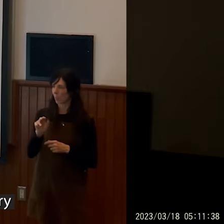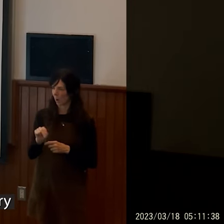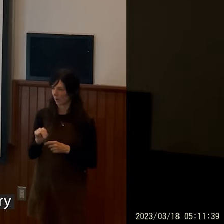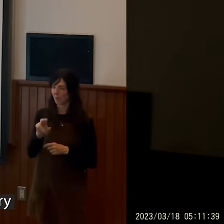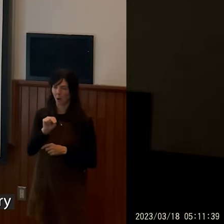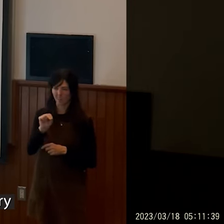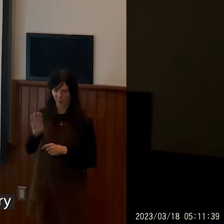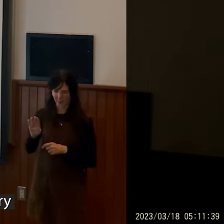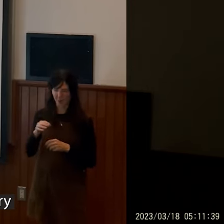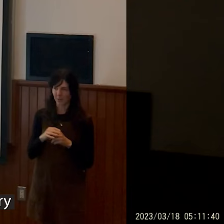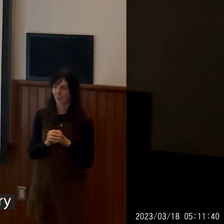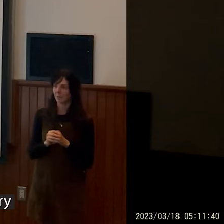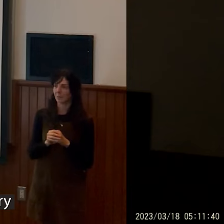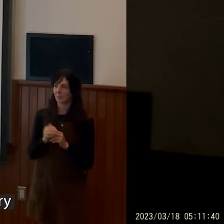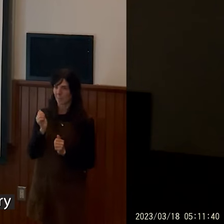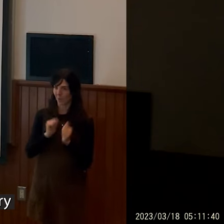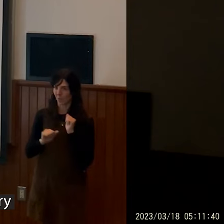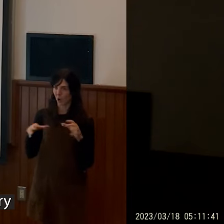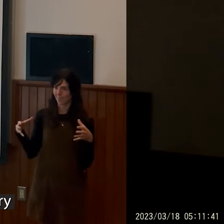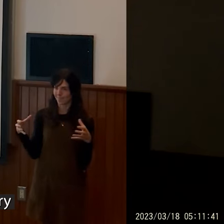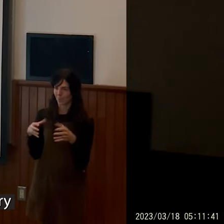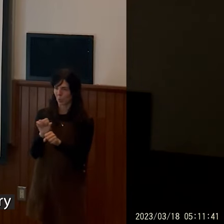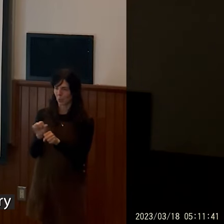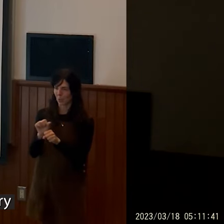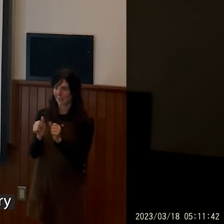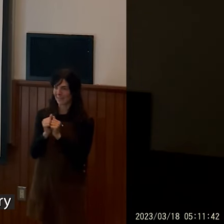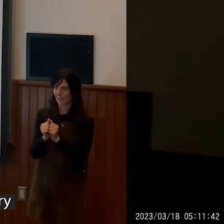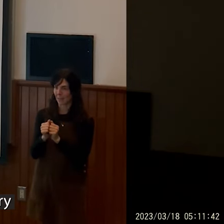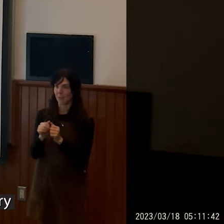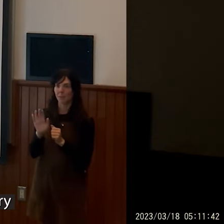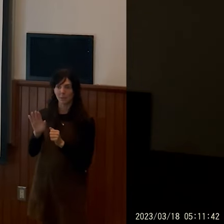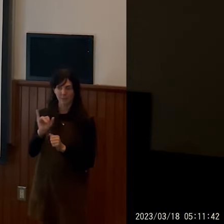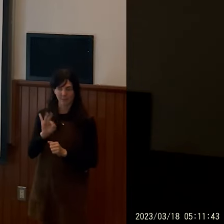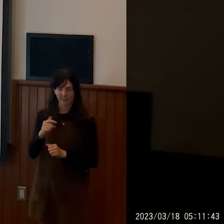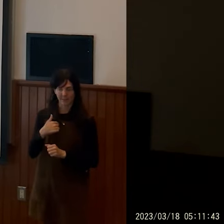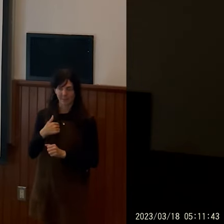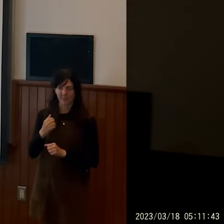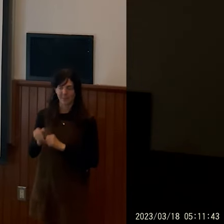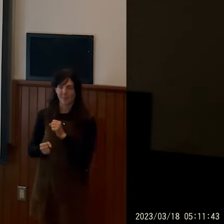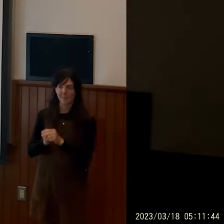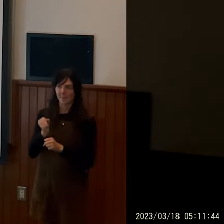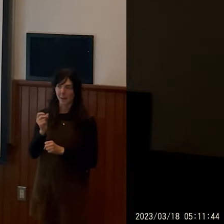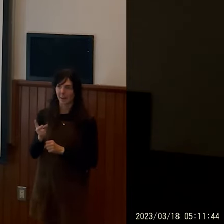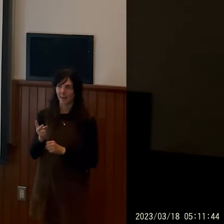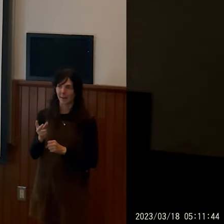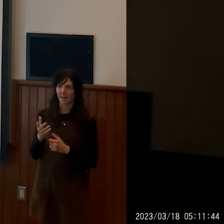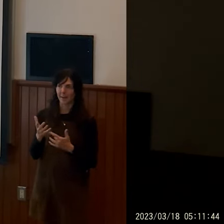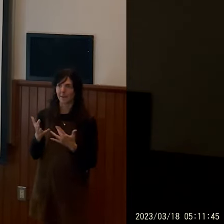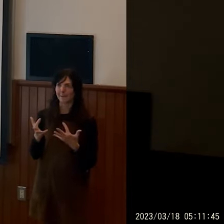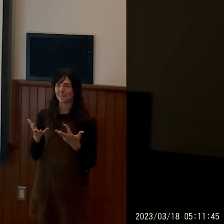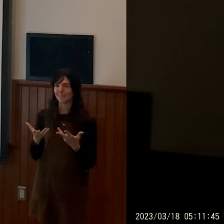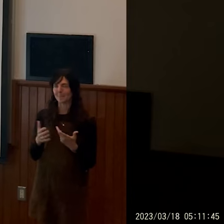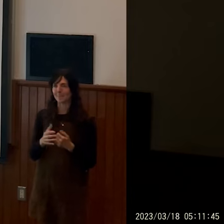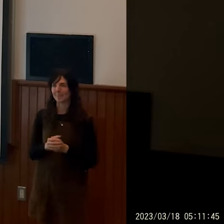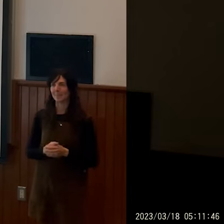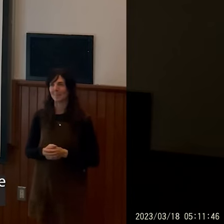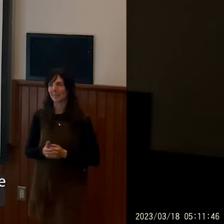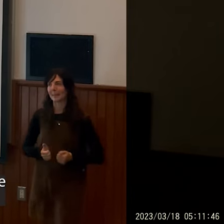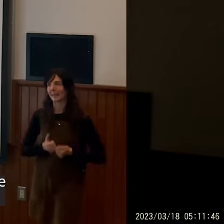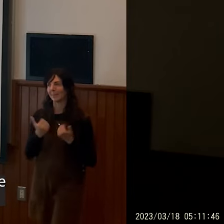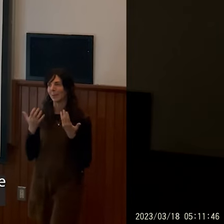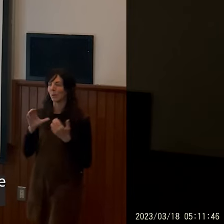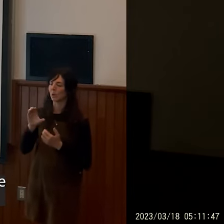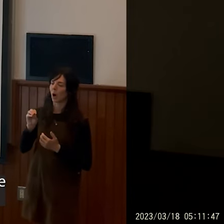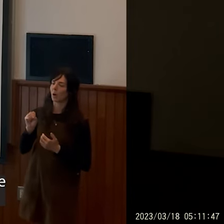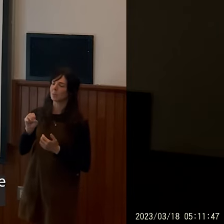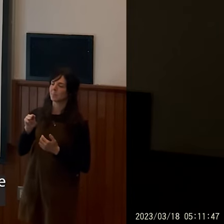non-binary. And so for me, to going back to a kind of living with cosmos, what